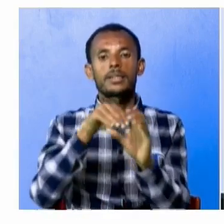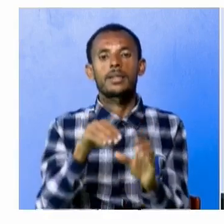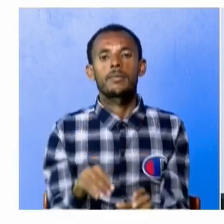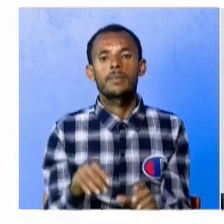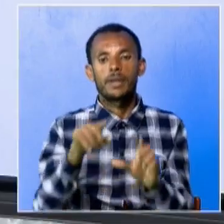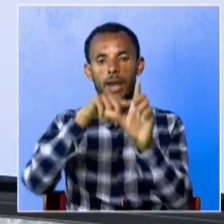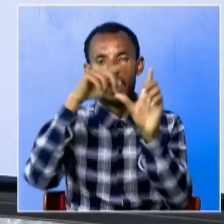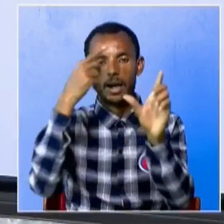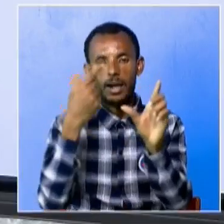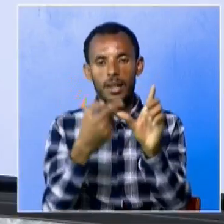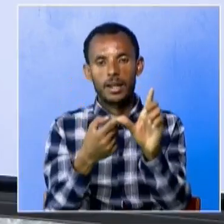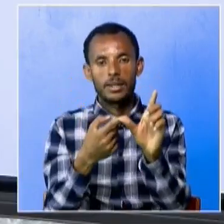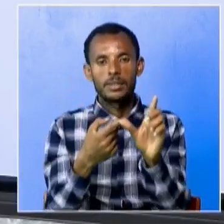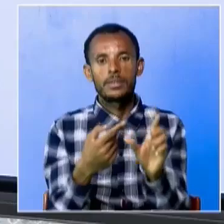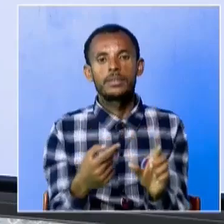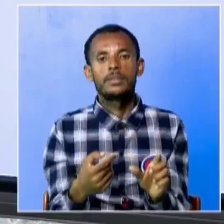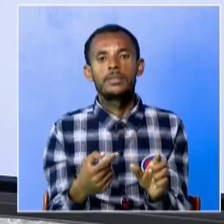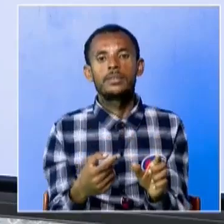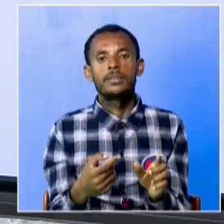angle